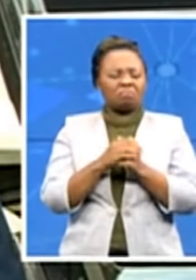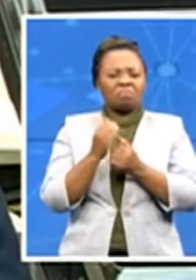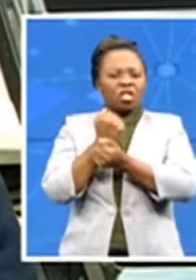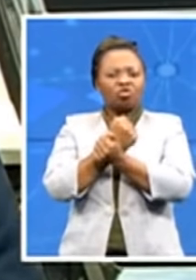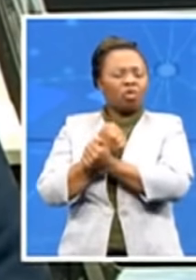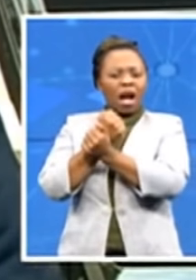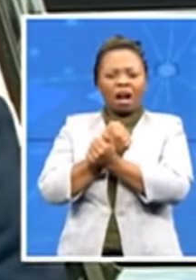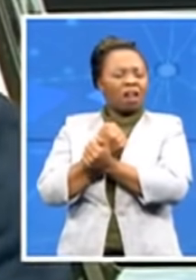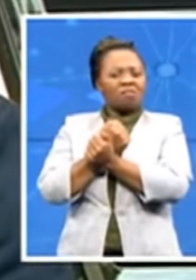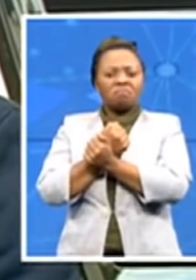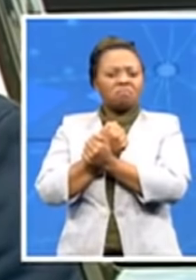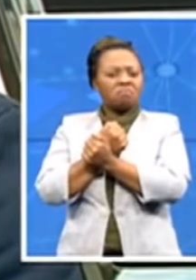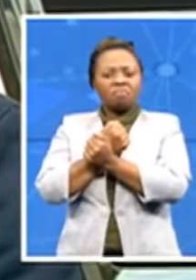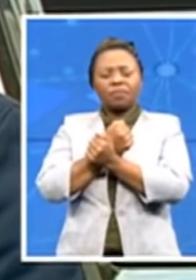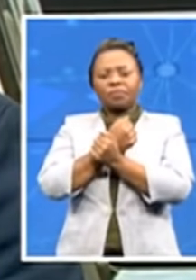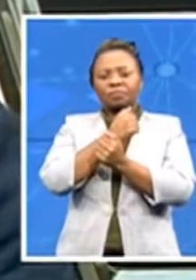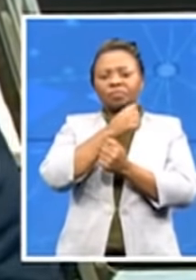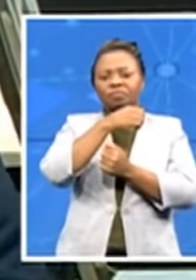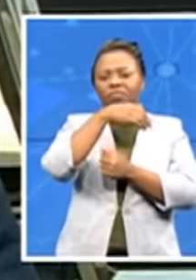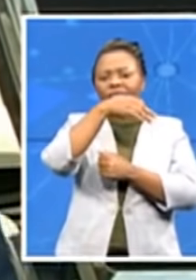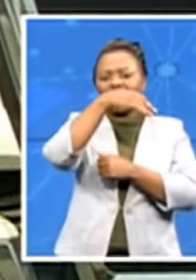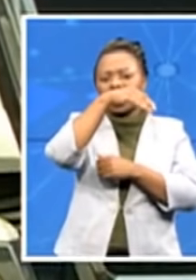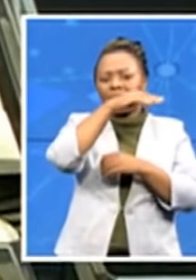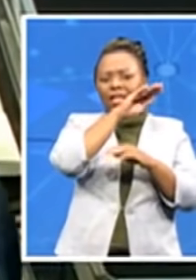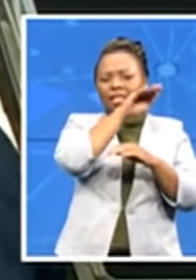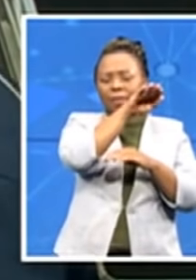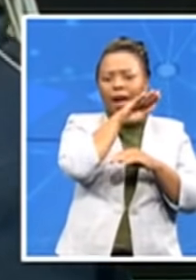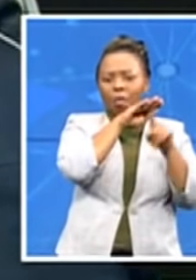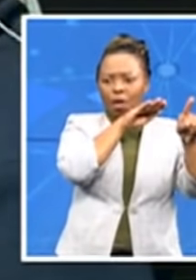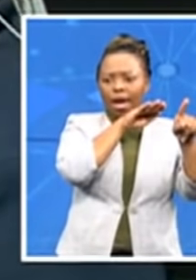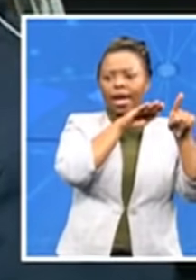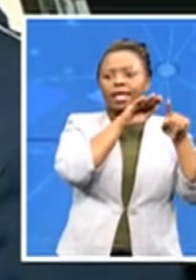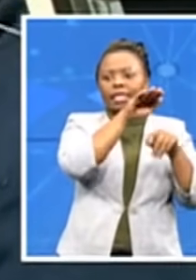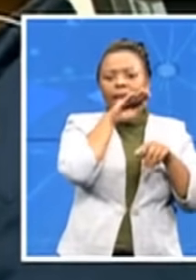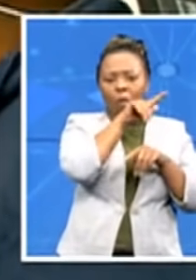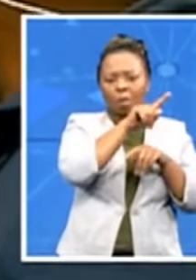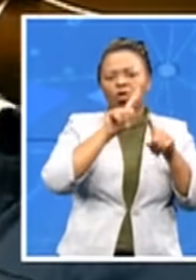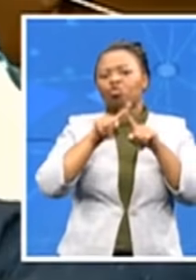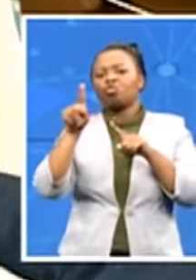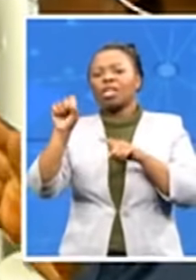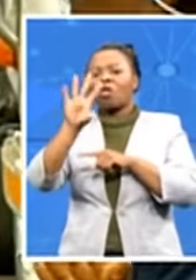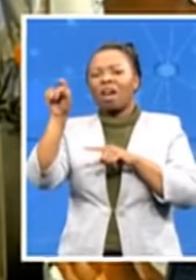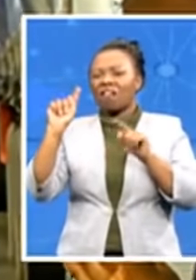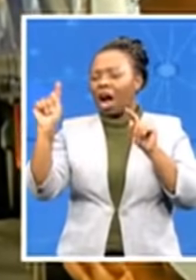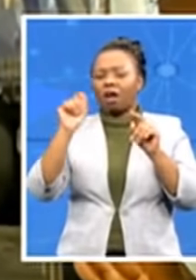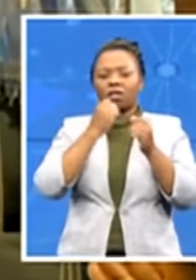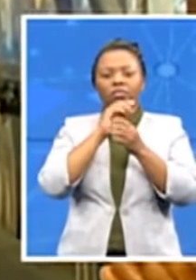Zimbabwe and other countries to South Africa. Why? If you can see here, if I can step aside a bit,